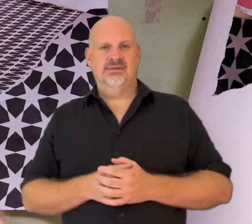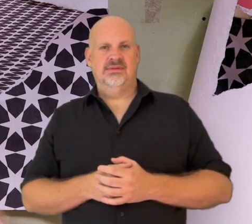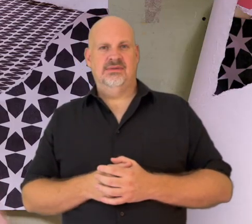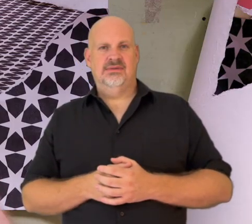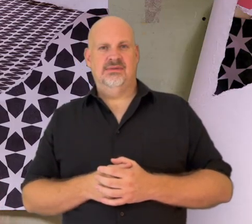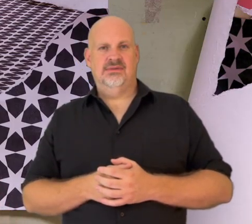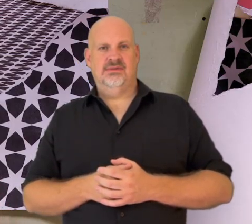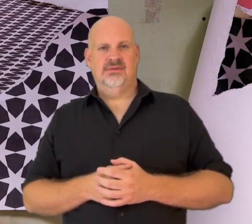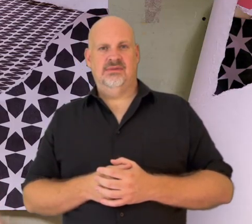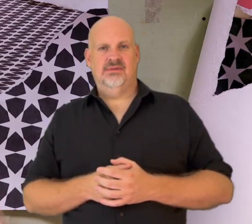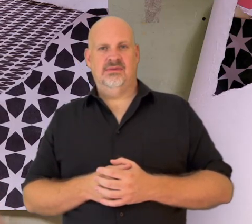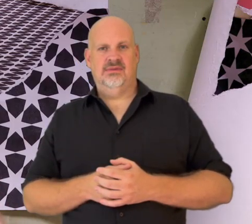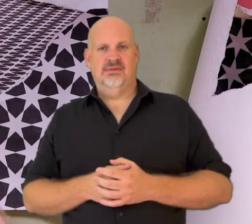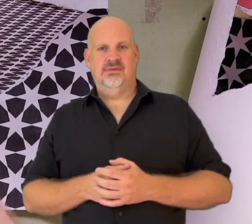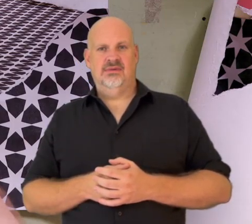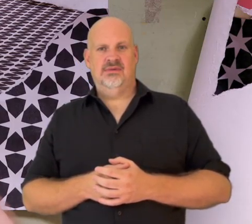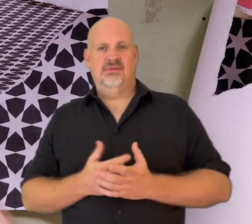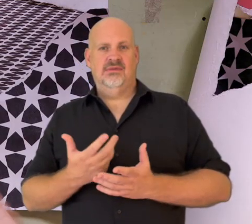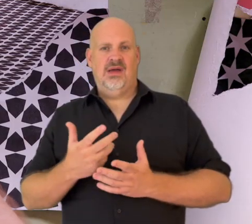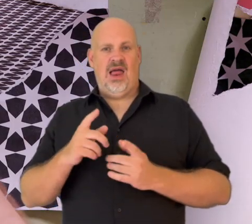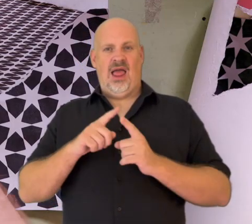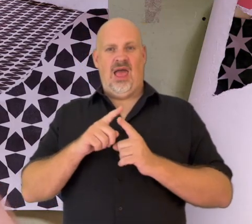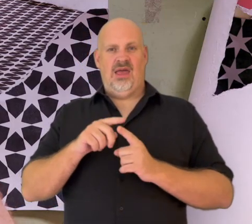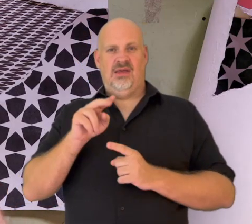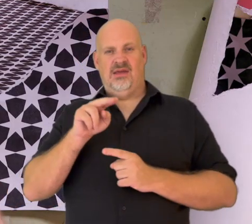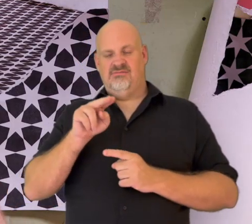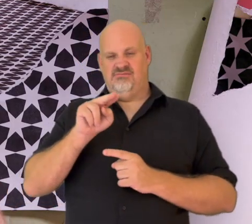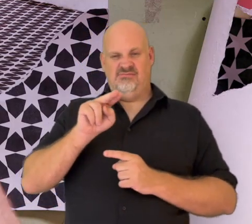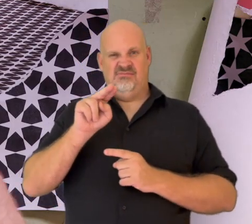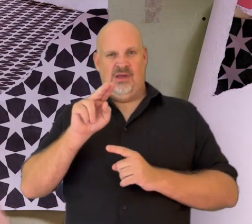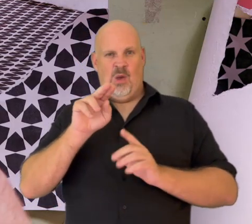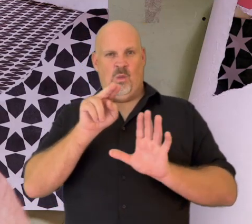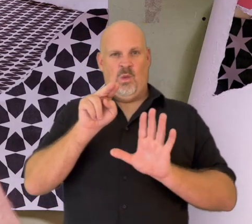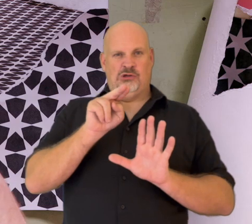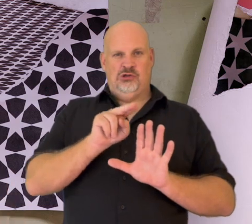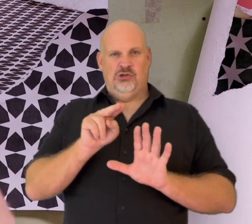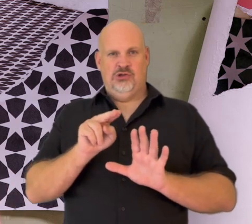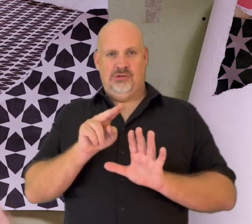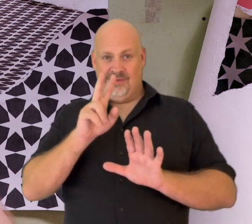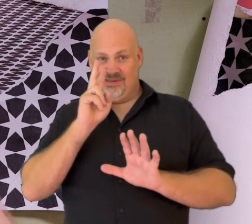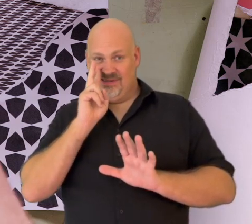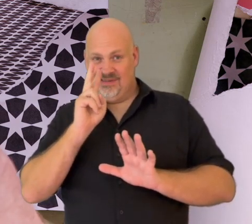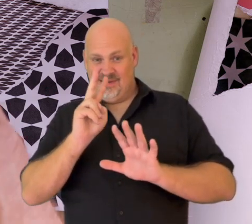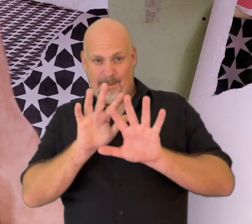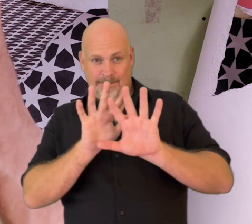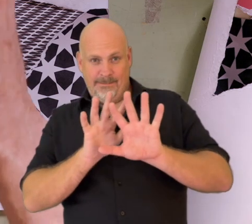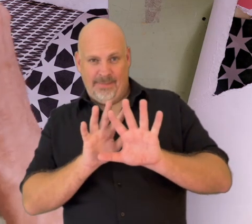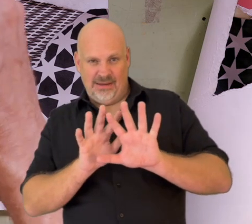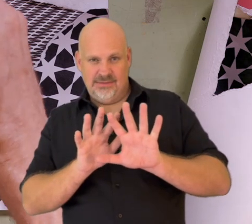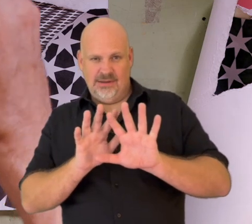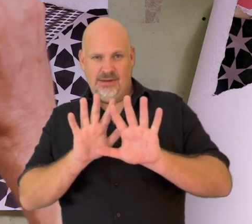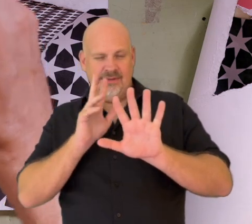Like, you can use the paint as a kind of wash almost. You can still see the patterns.